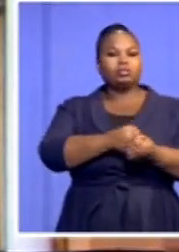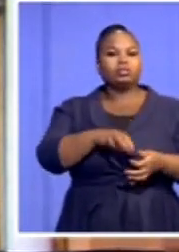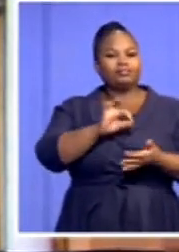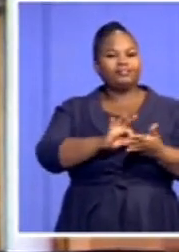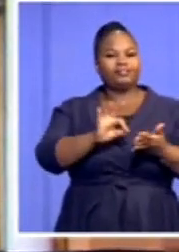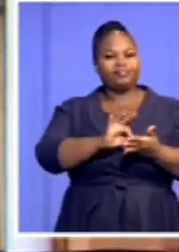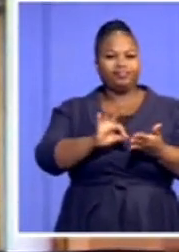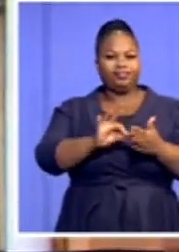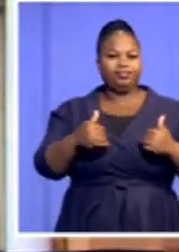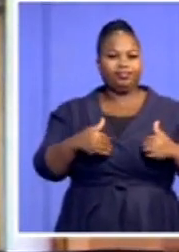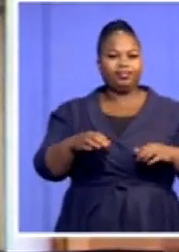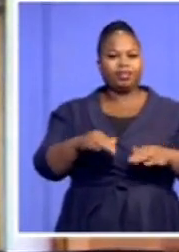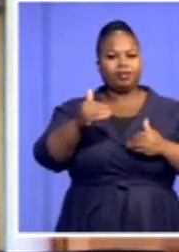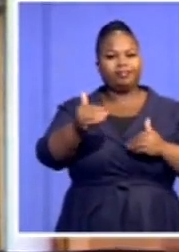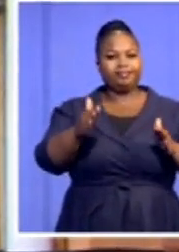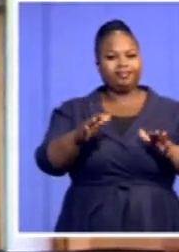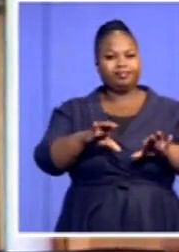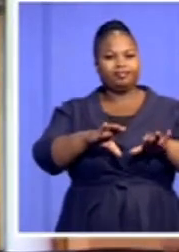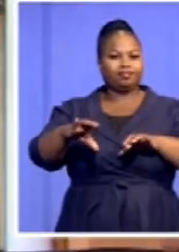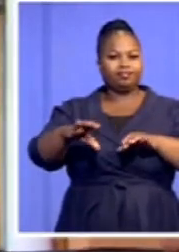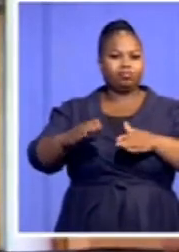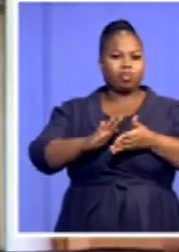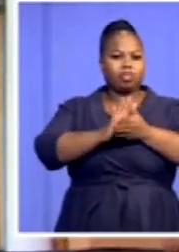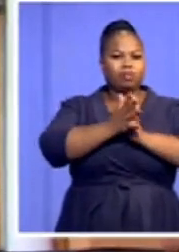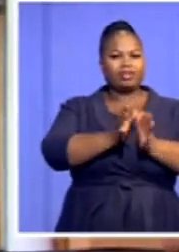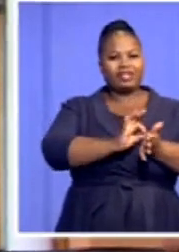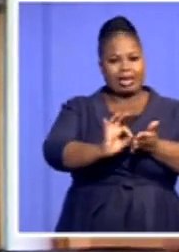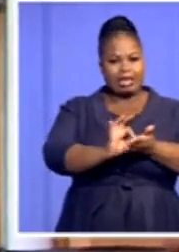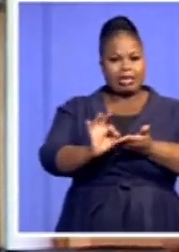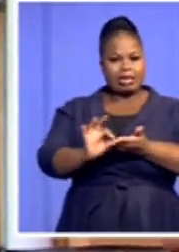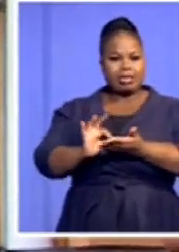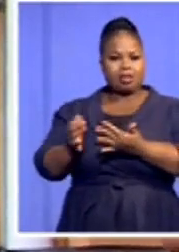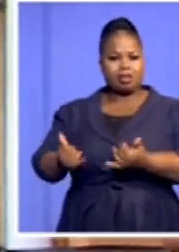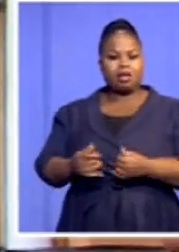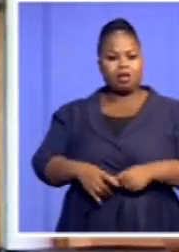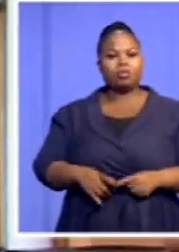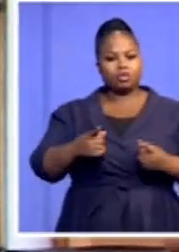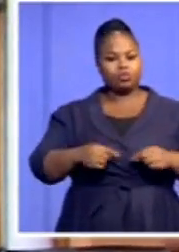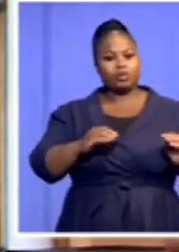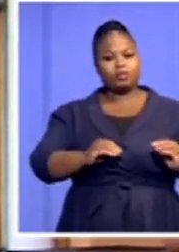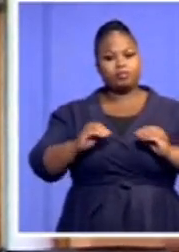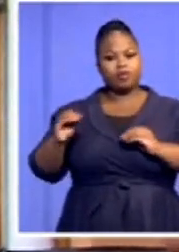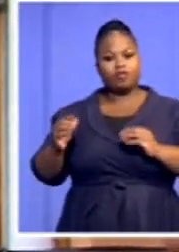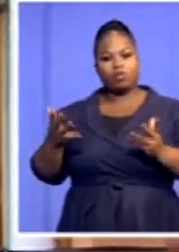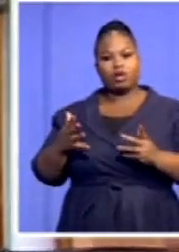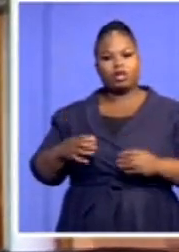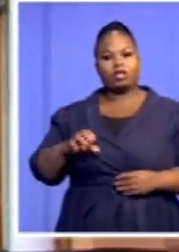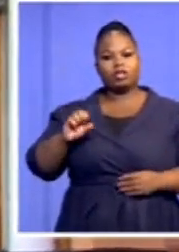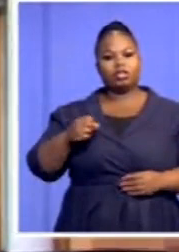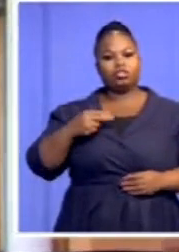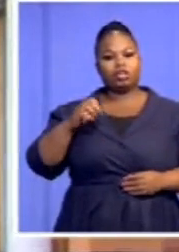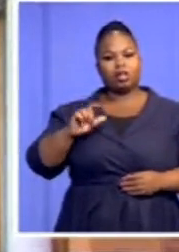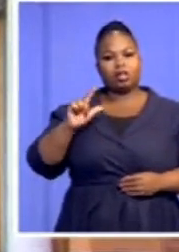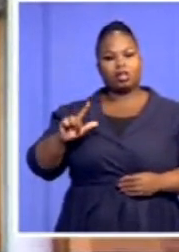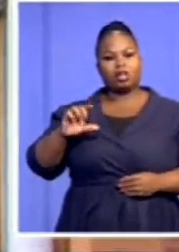debris. So what we've done is we've widened our circle. We've moved now to Shellcross next to Chatsworth, where we